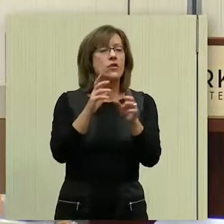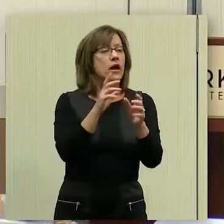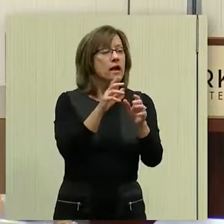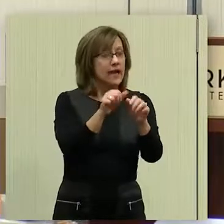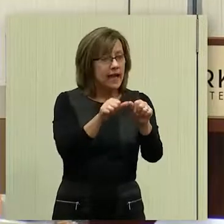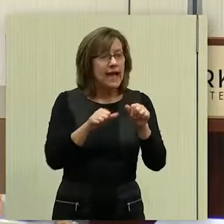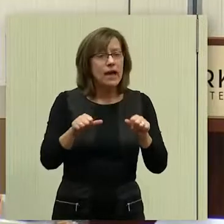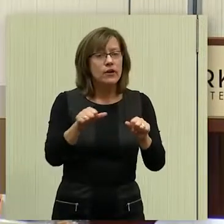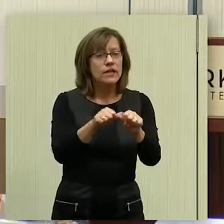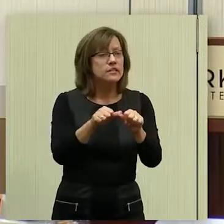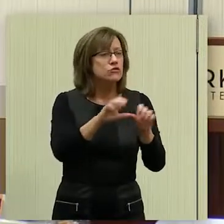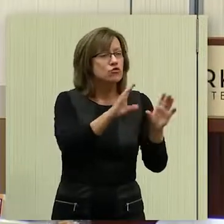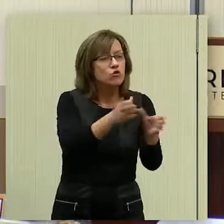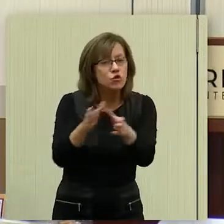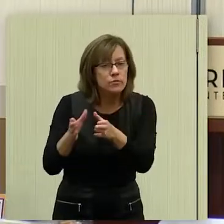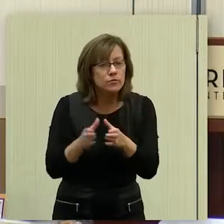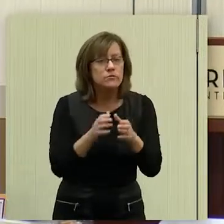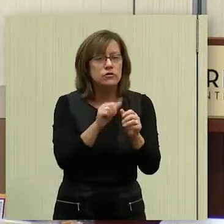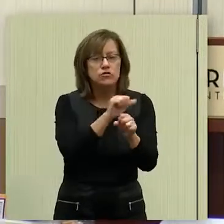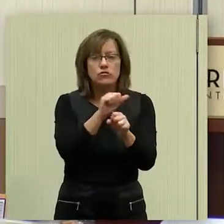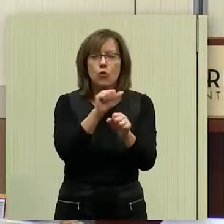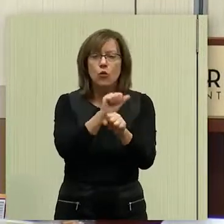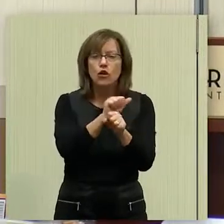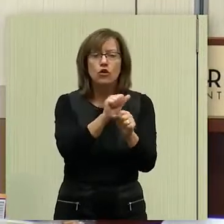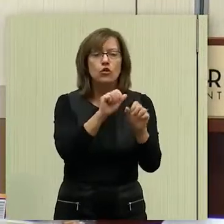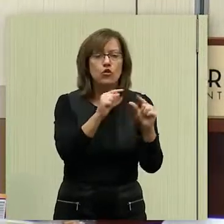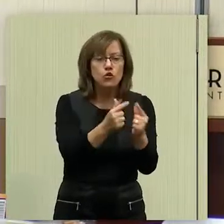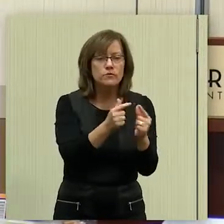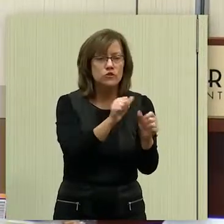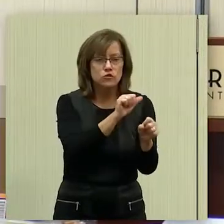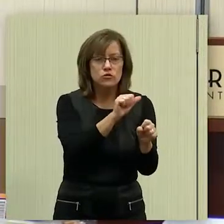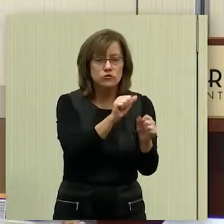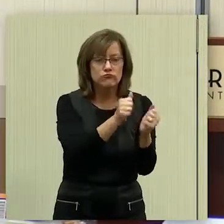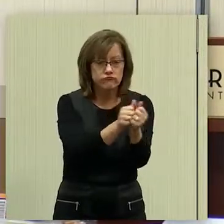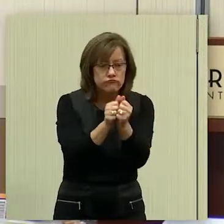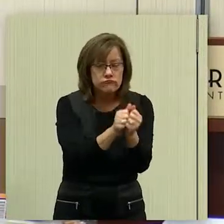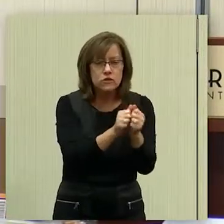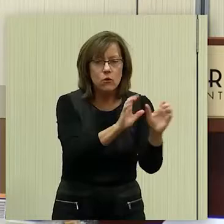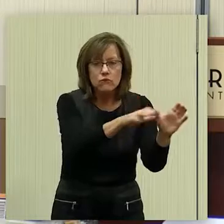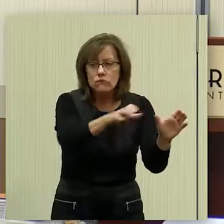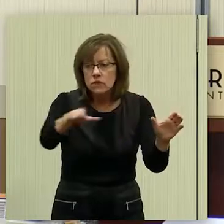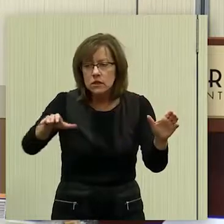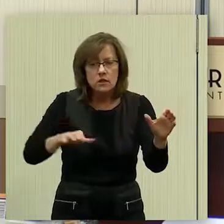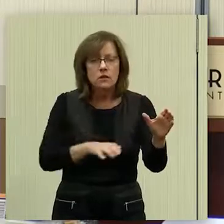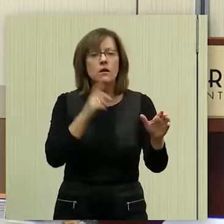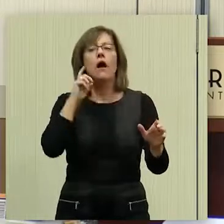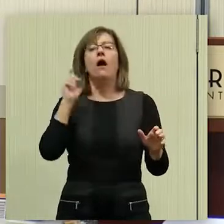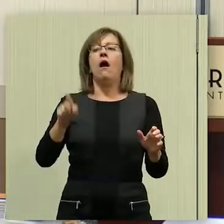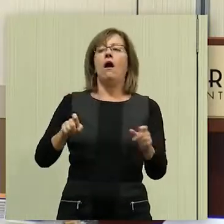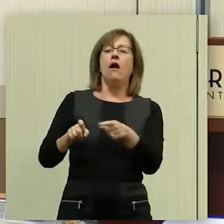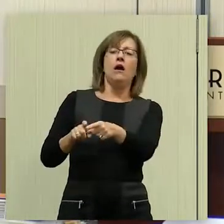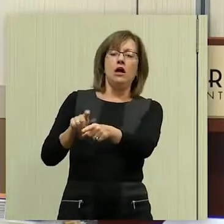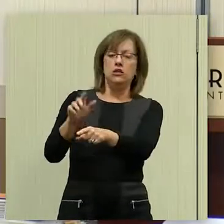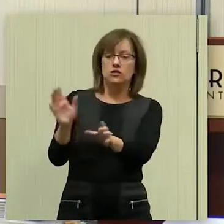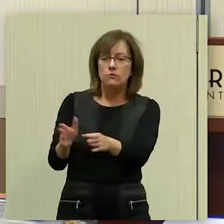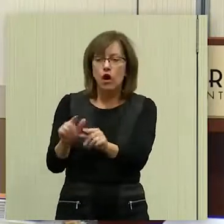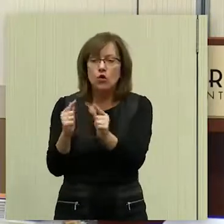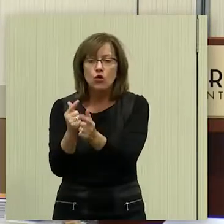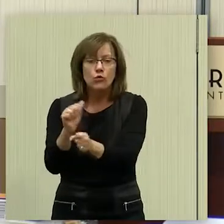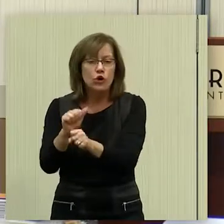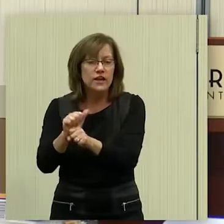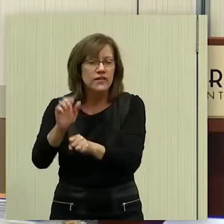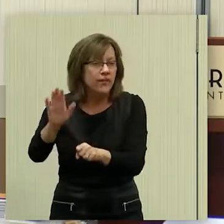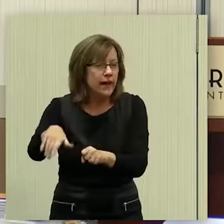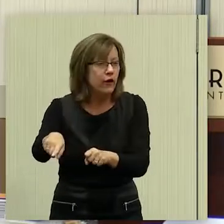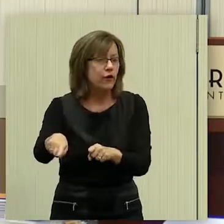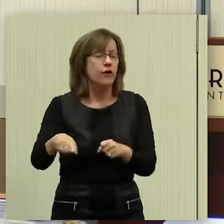Okay, so groups together, cooperative group areas where children can work, so that kind of tells us in the environment, this is where we're working in small groups. Well, even